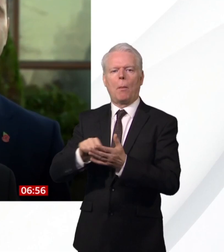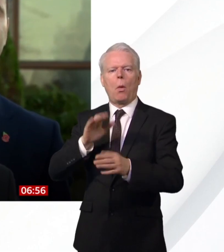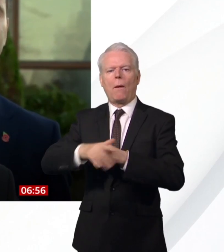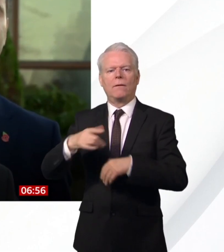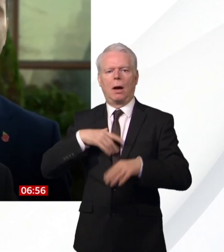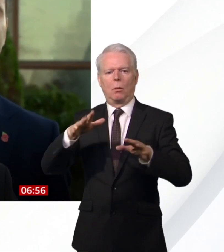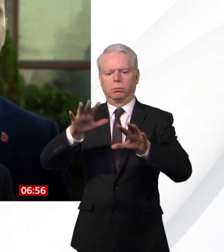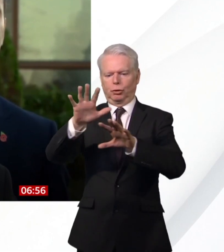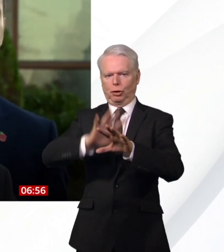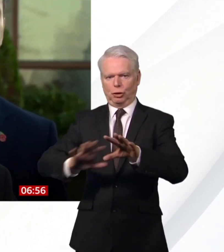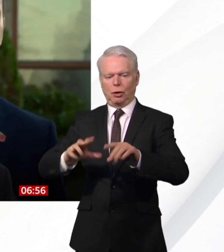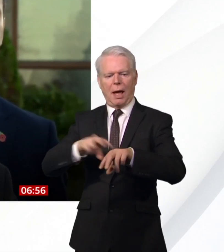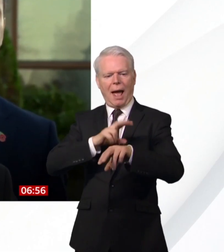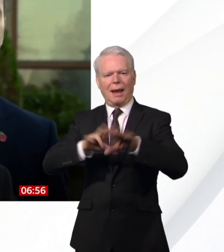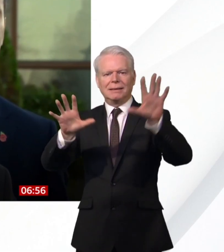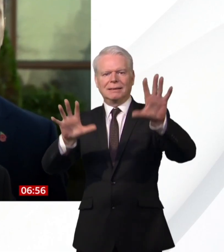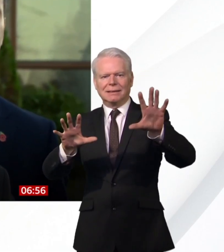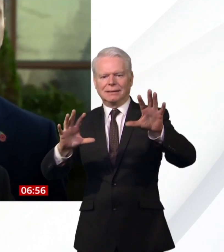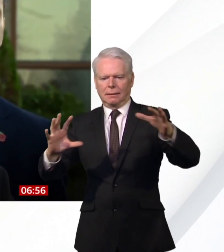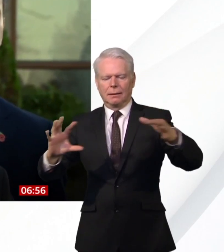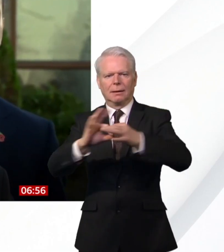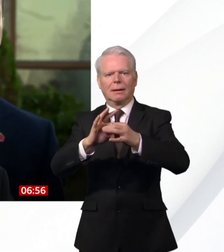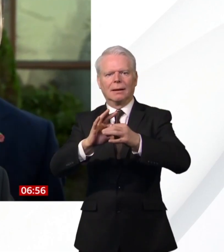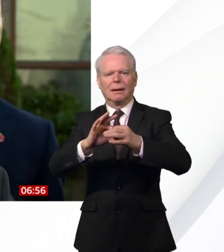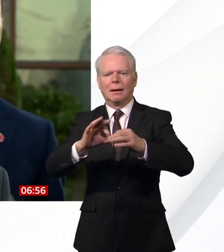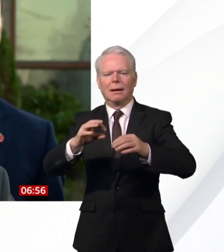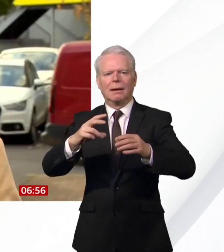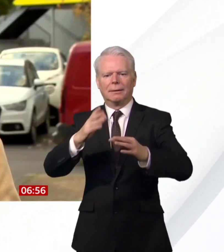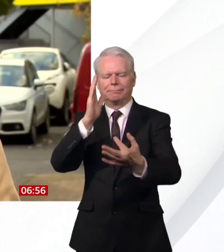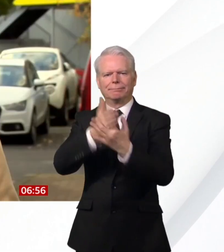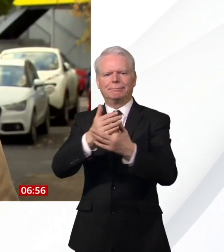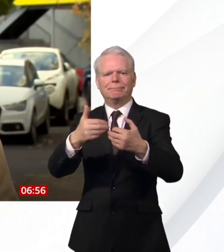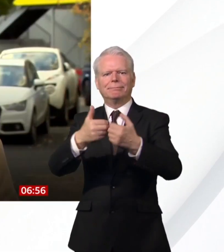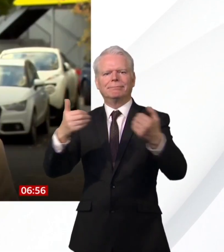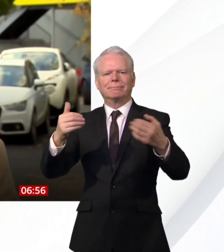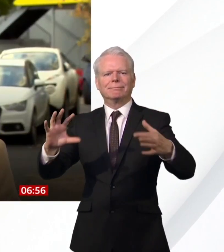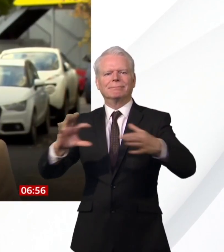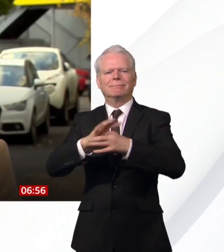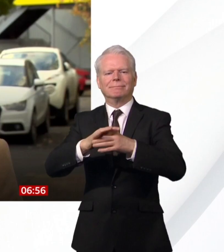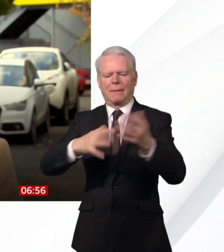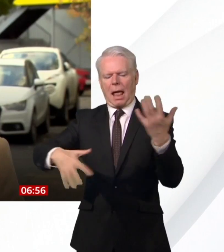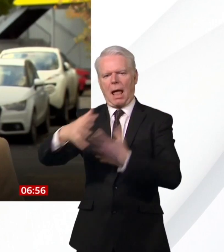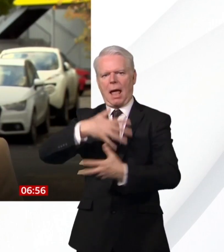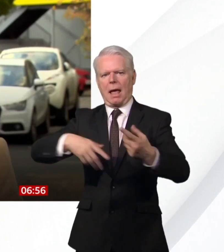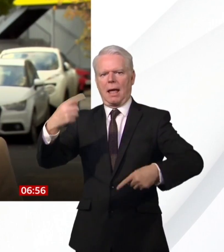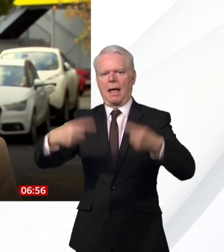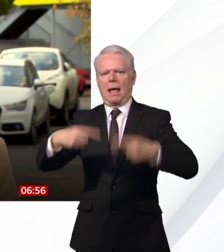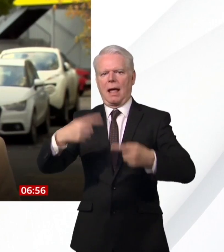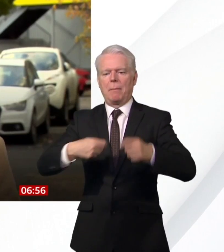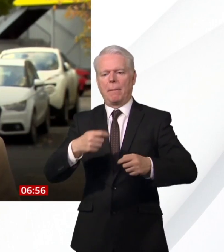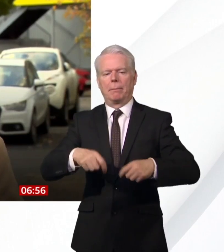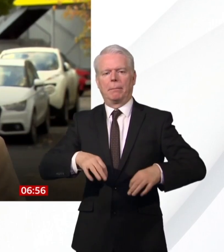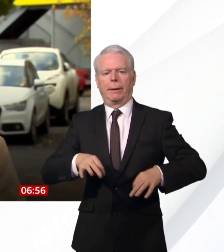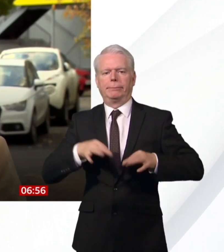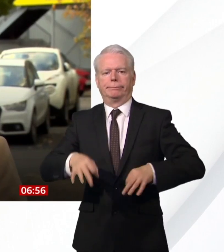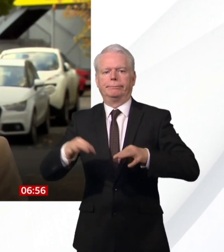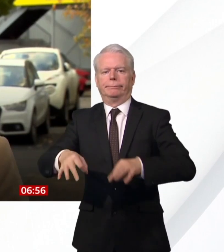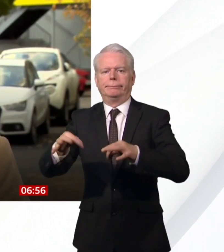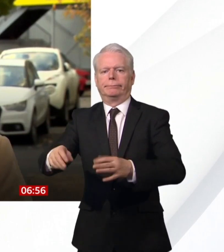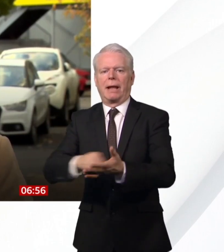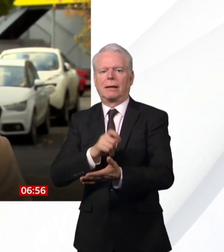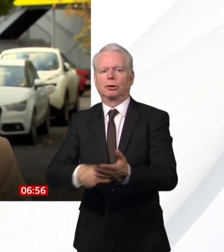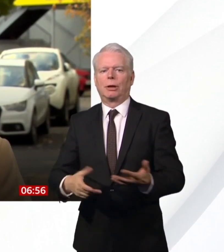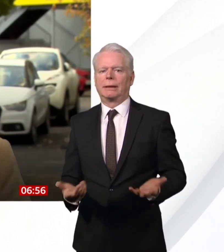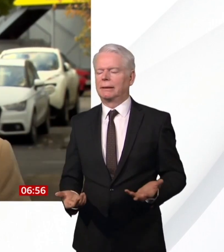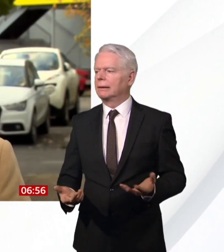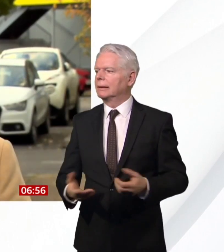an election, then he should tell us and we'll prepare for that election. We need an Assembly and Executive up and running. We need to have one functioning to serve the people well,